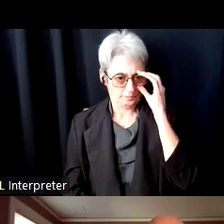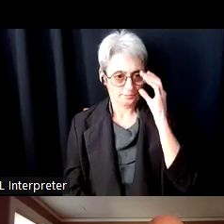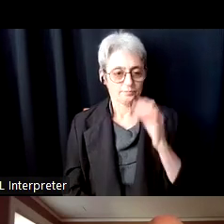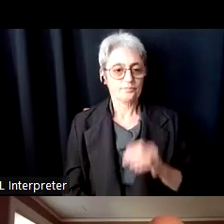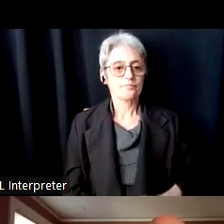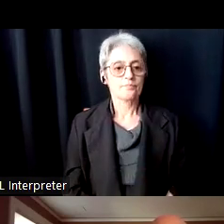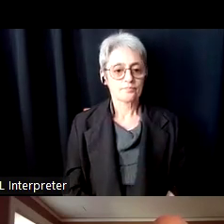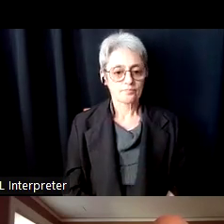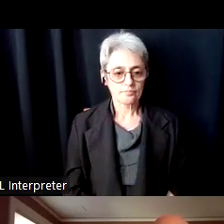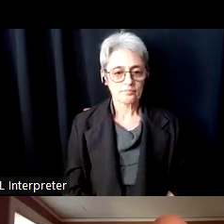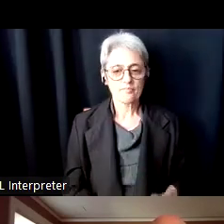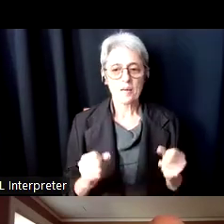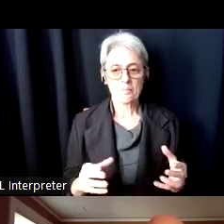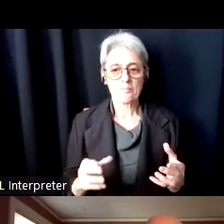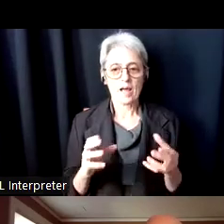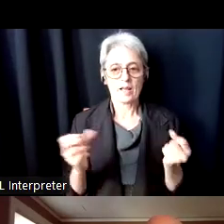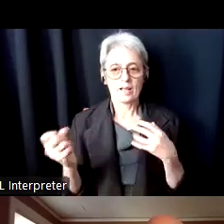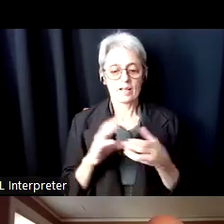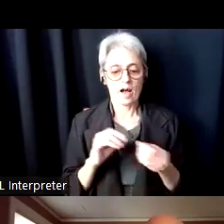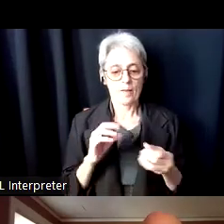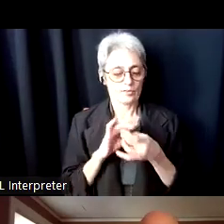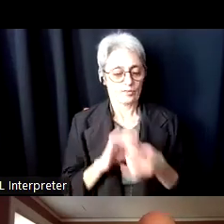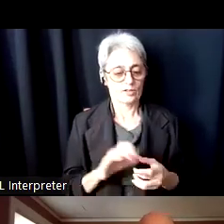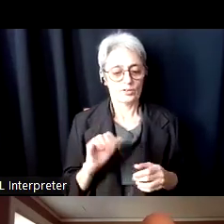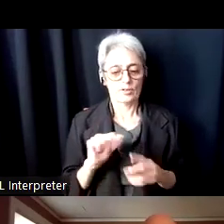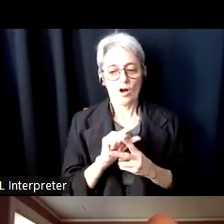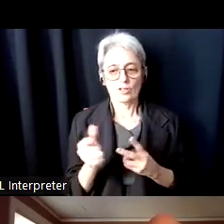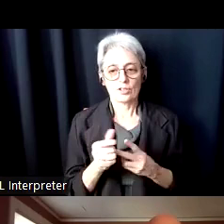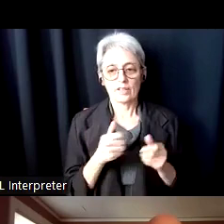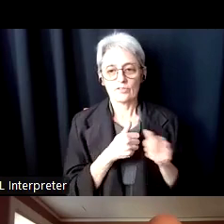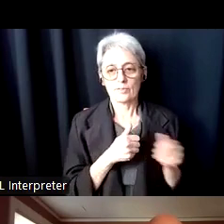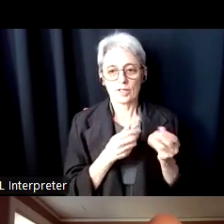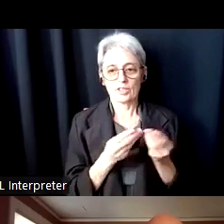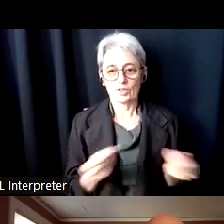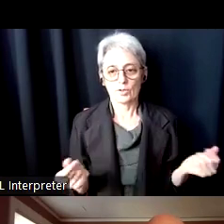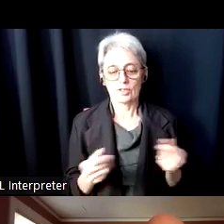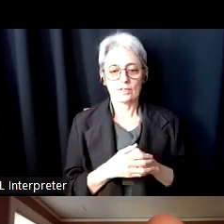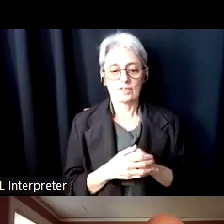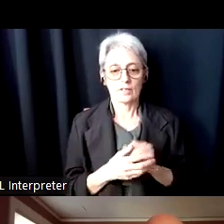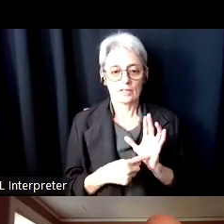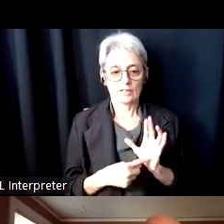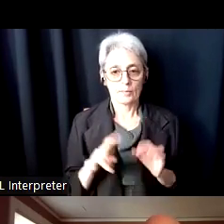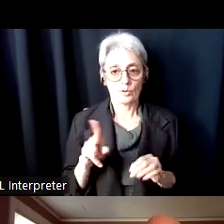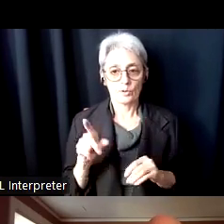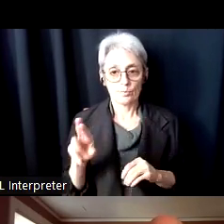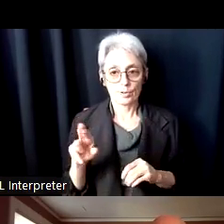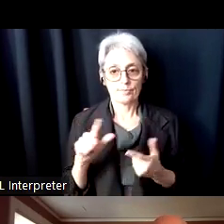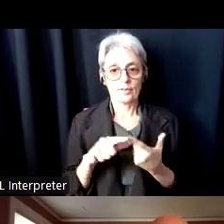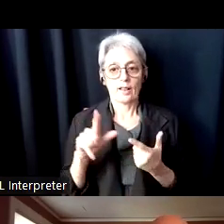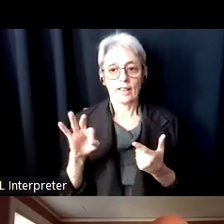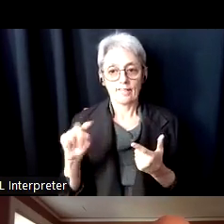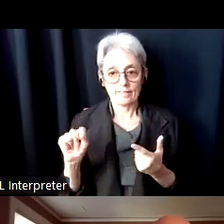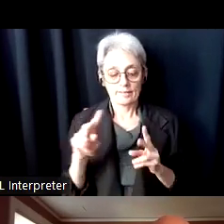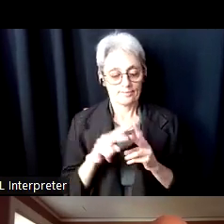of comments around alternative transportation solutions. So using, for example, Uber and Lyft as a